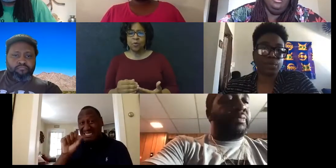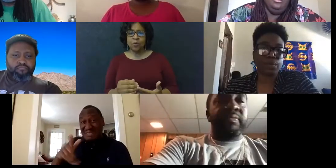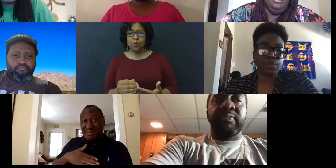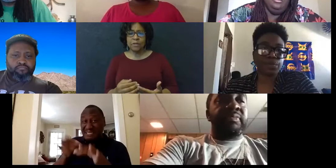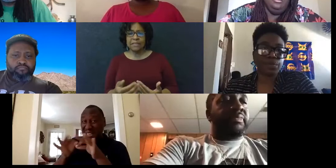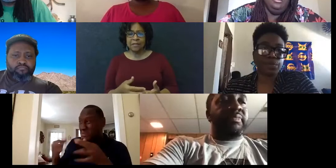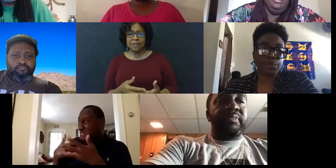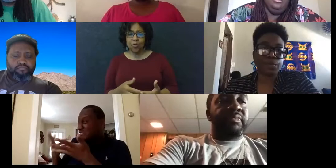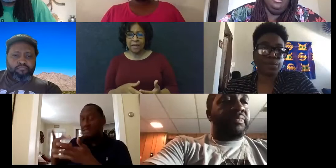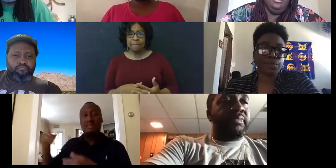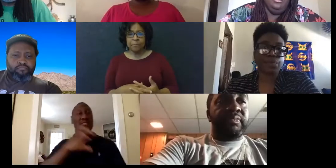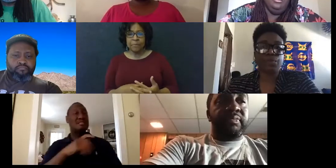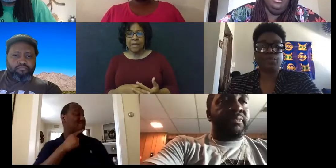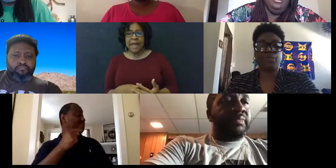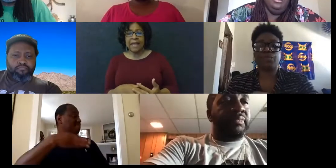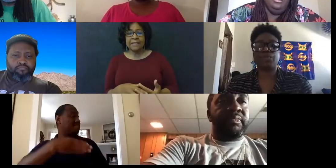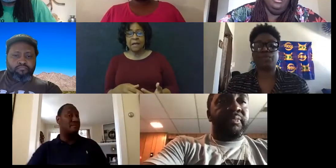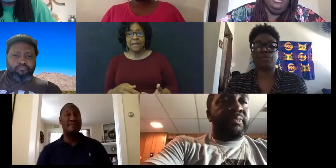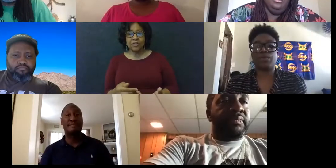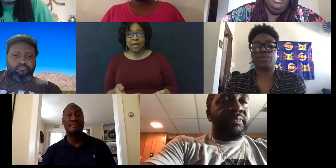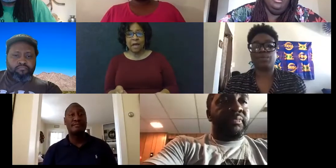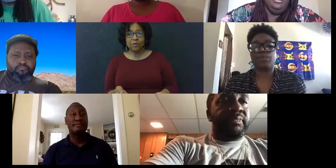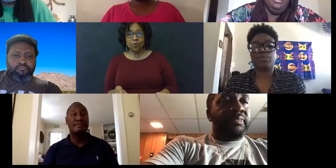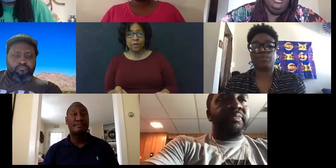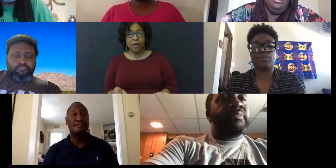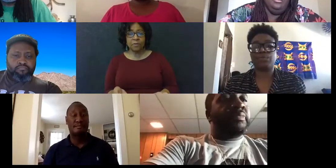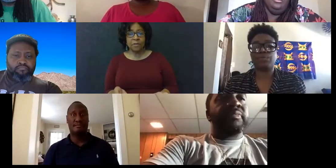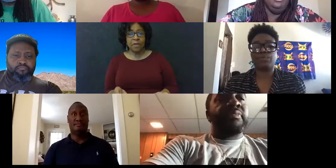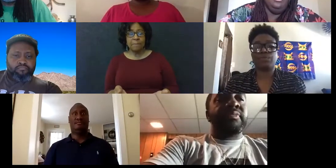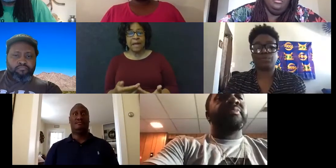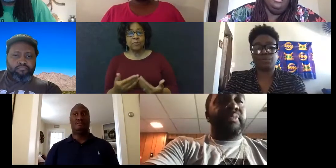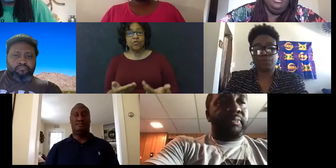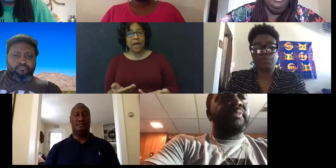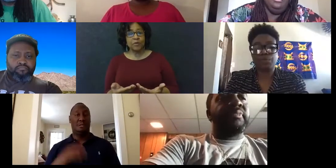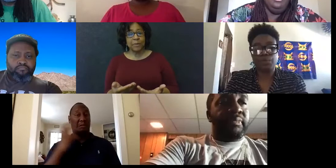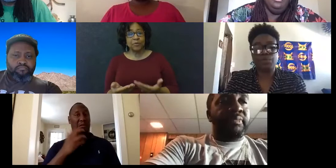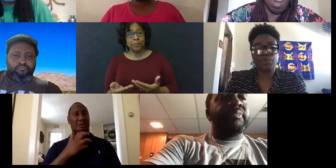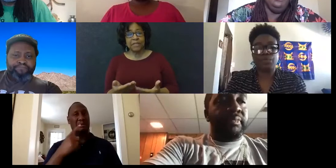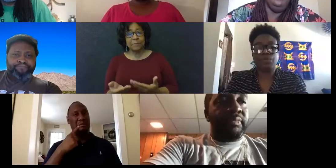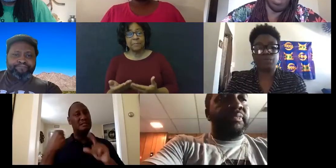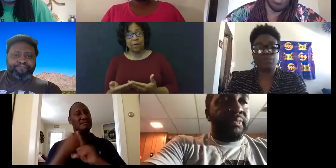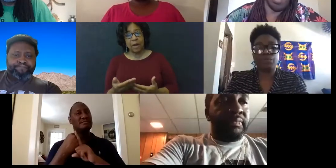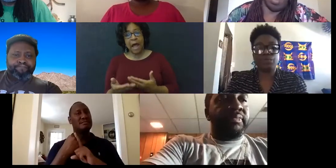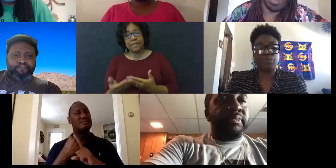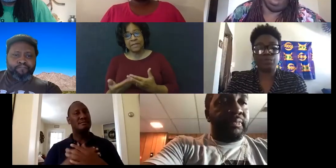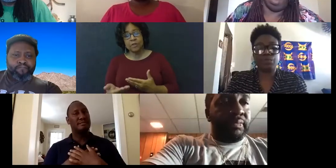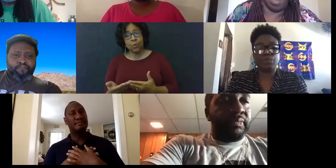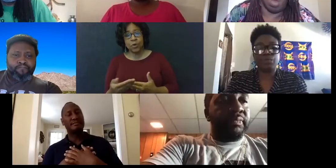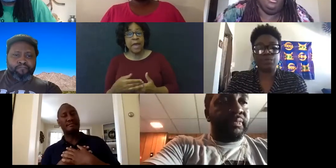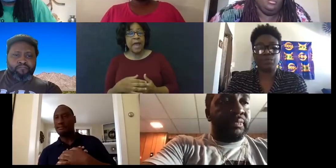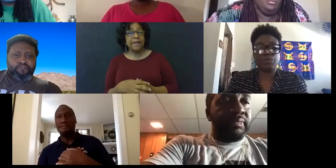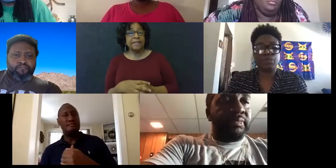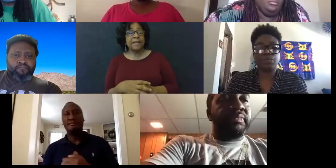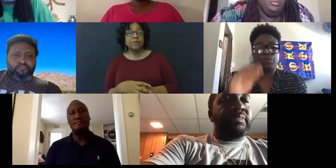in order to tell a story. In ASL, that's not how a story goes. But I was trying to explain to the policeman about how it does